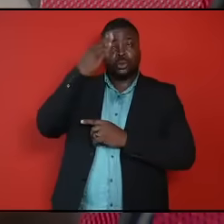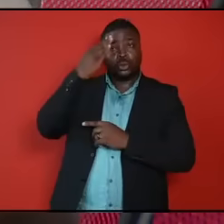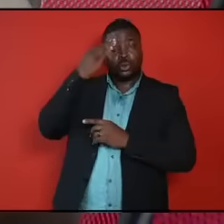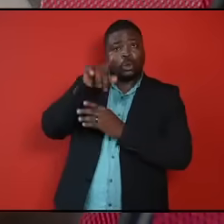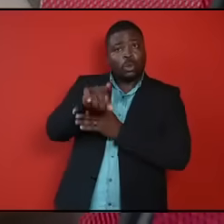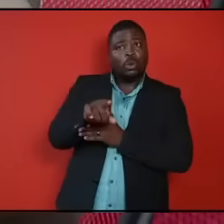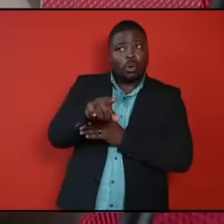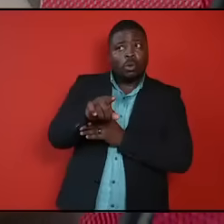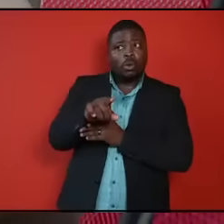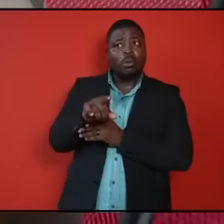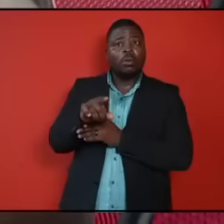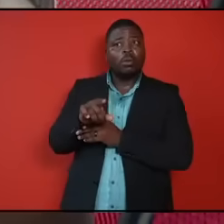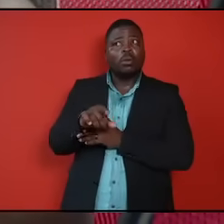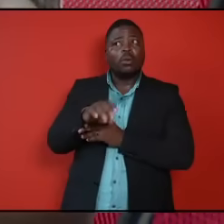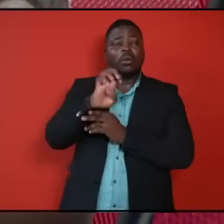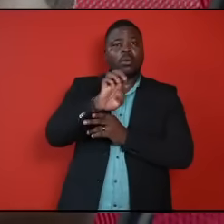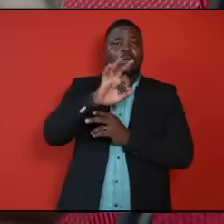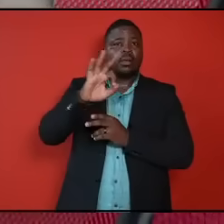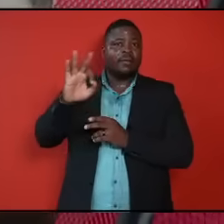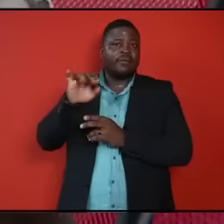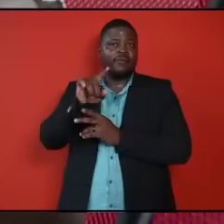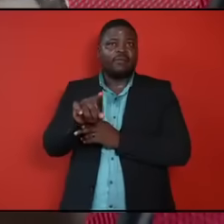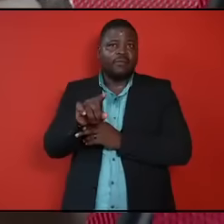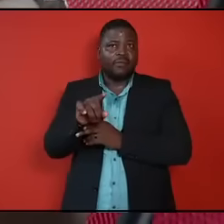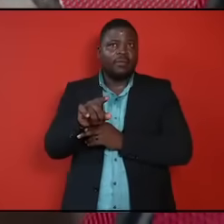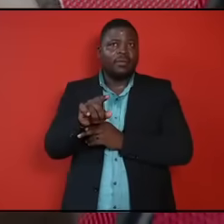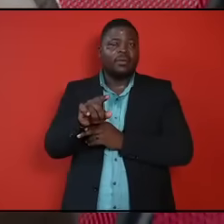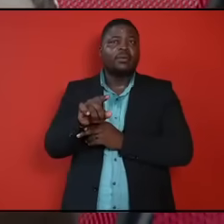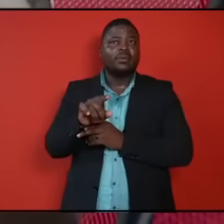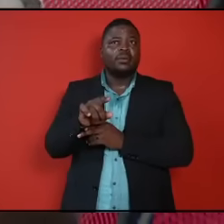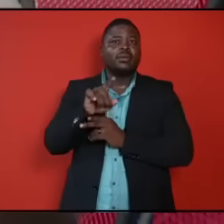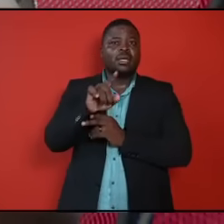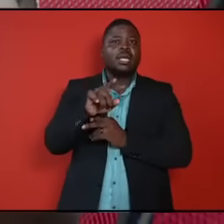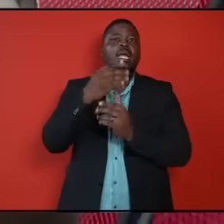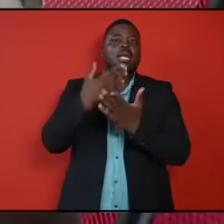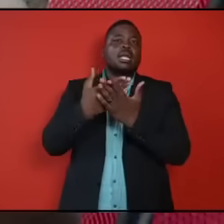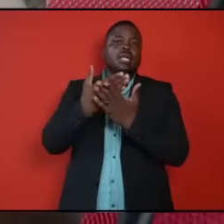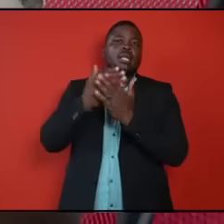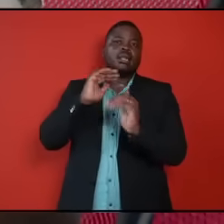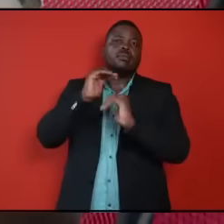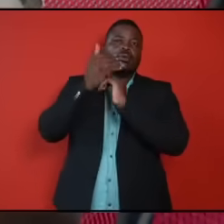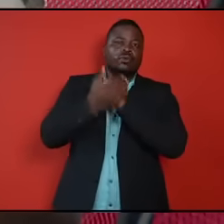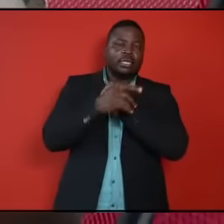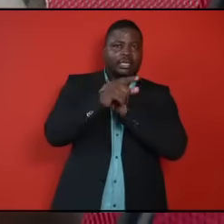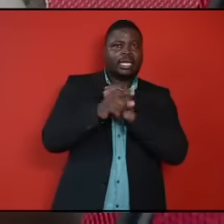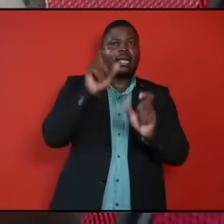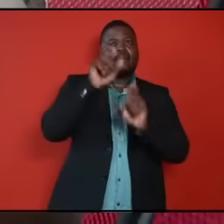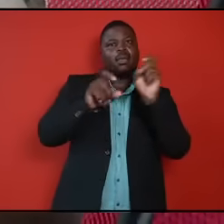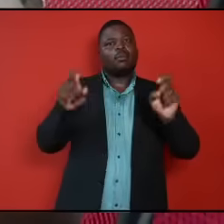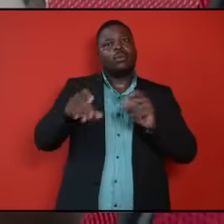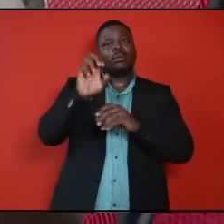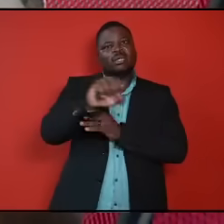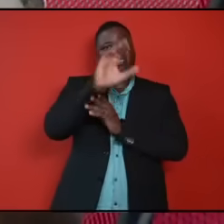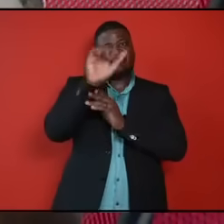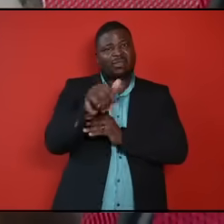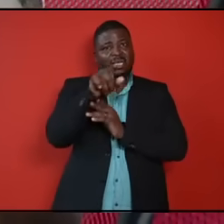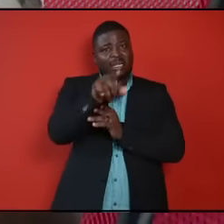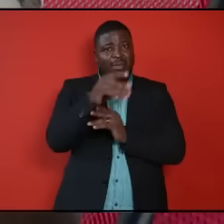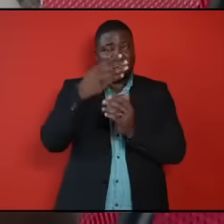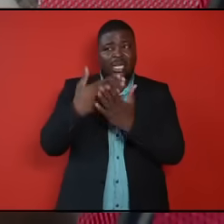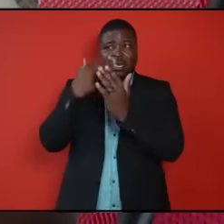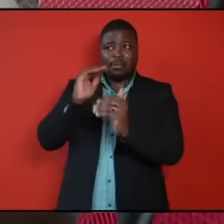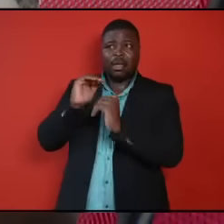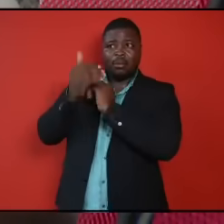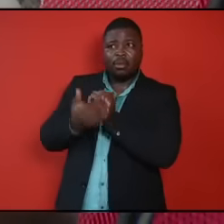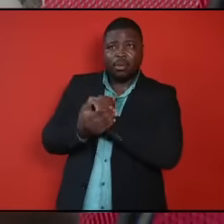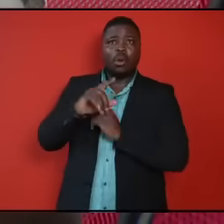far does the EFF, how far is it willing to protect the people of the diaspora, because they are also under